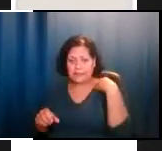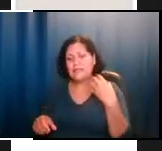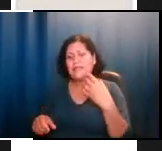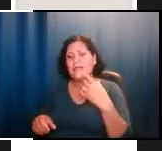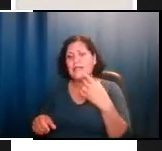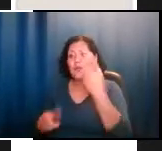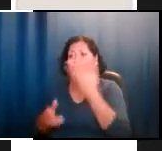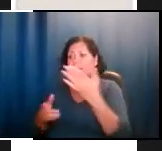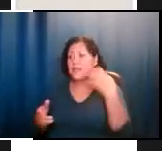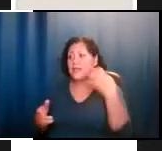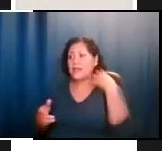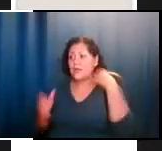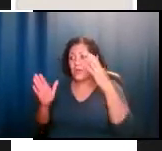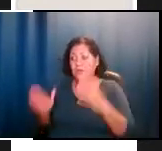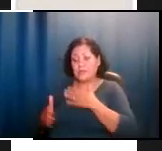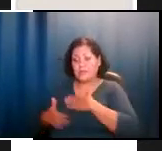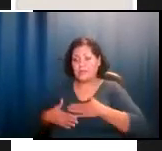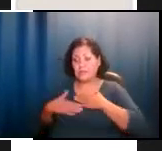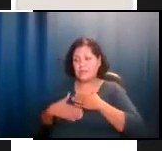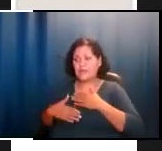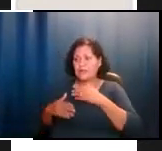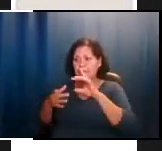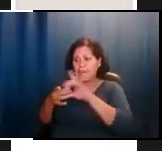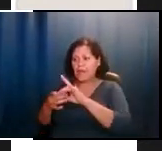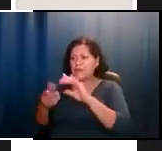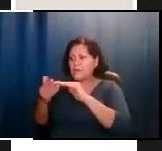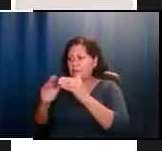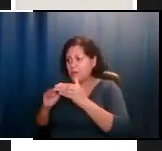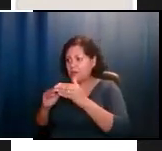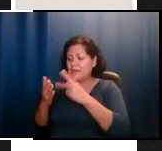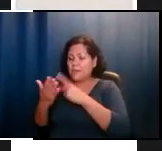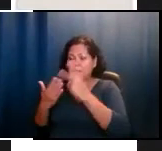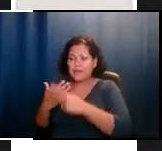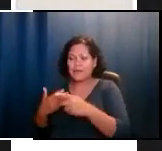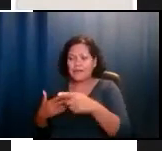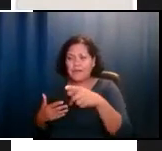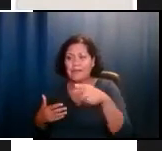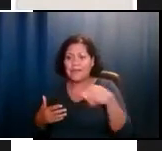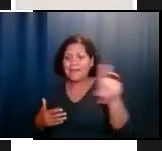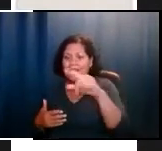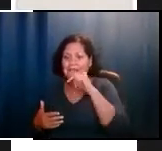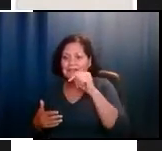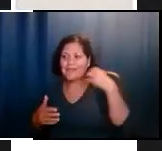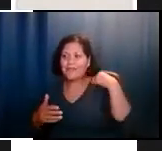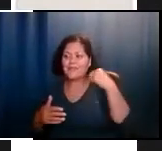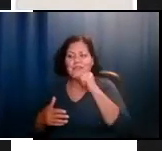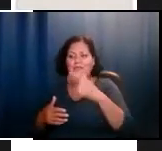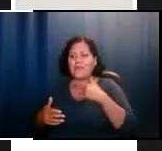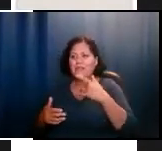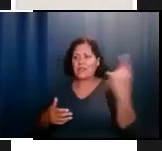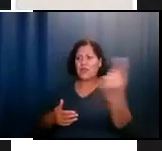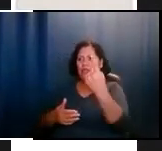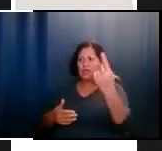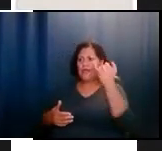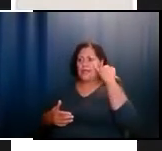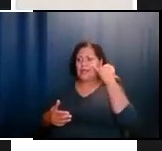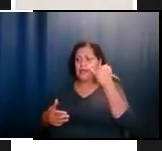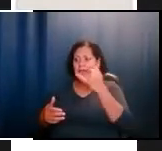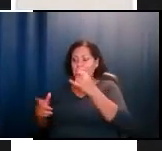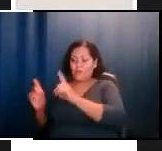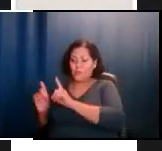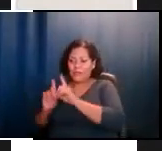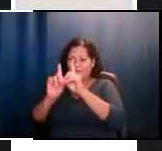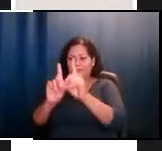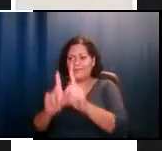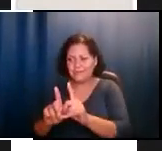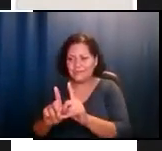community employment programs is that they don't feel they're all alone. So when we take somebody in for their first day of work,